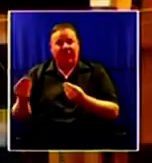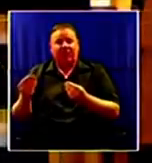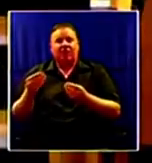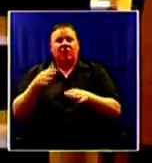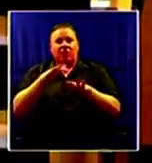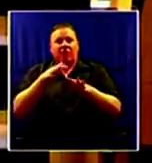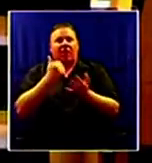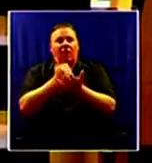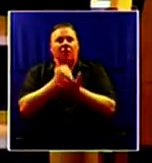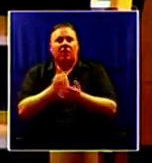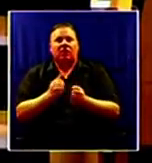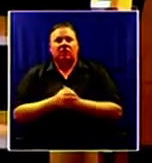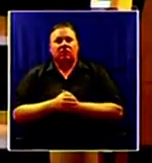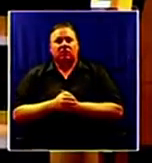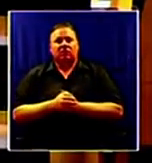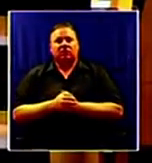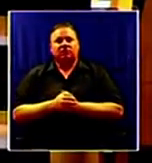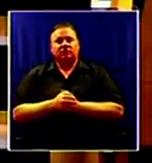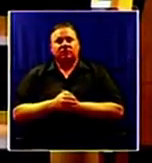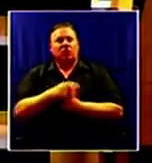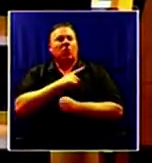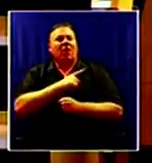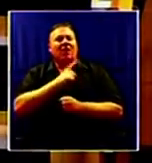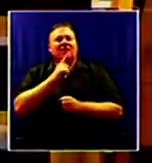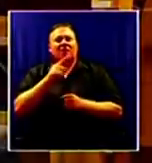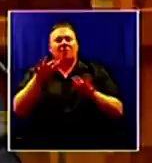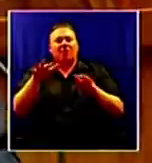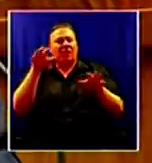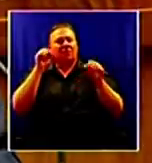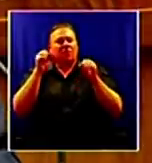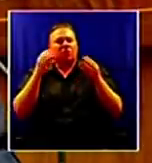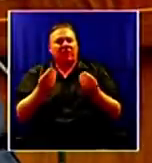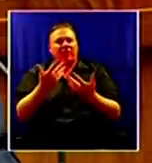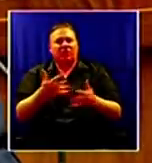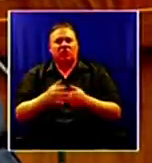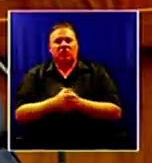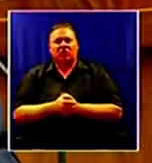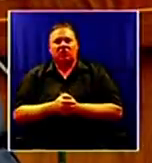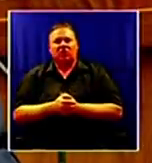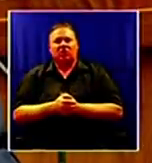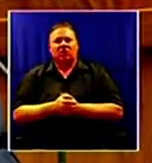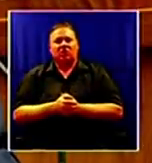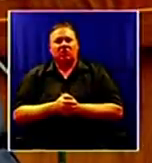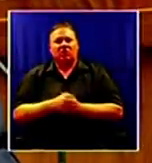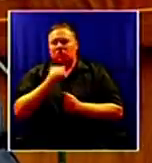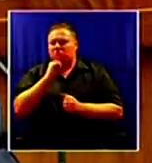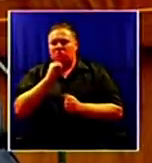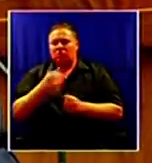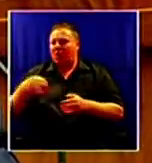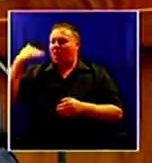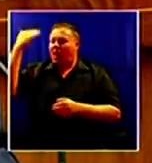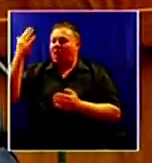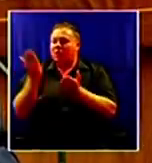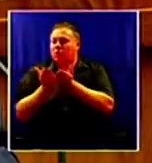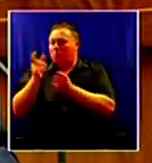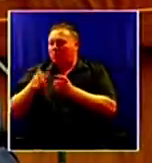The reason why I say experienced, so you don't hire somebody immediately from high school as an extension